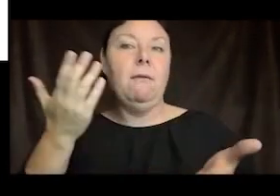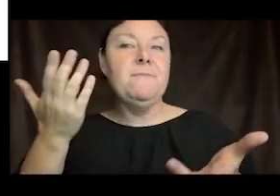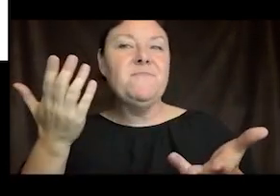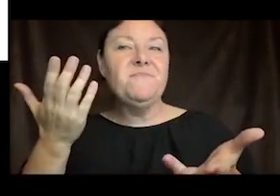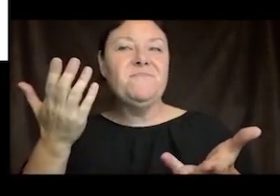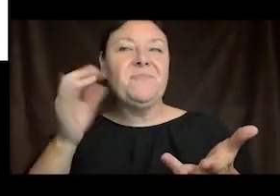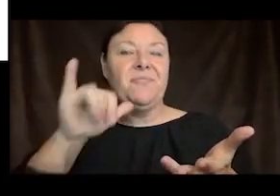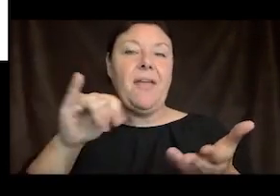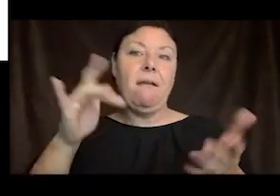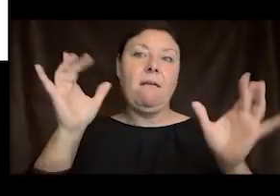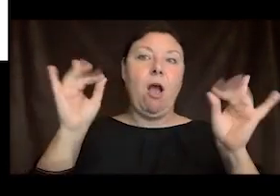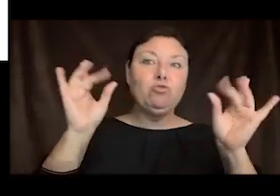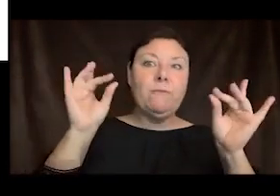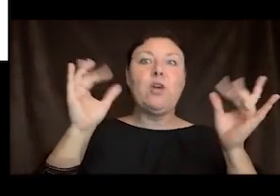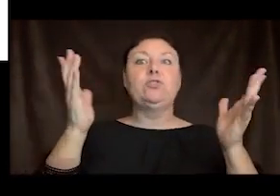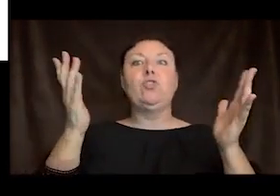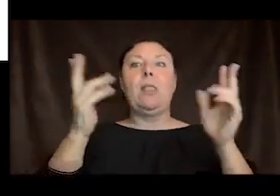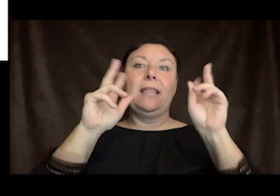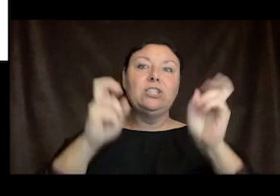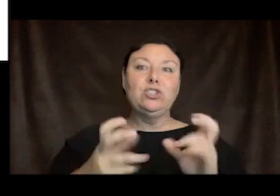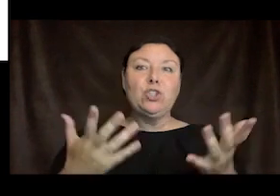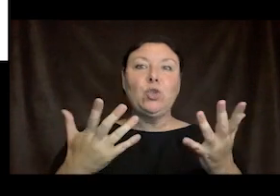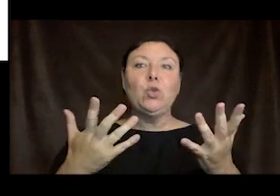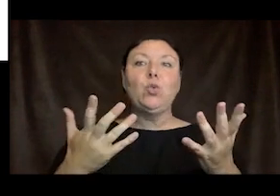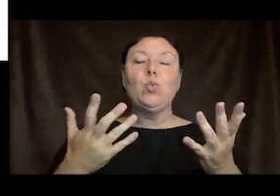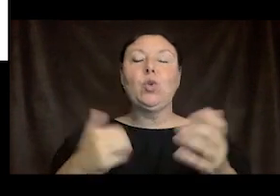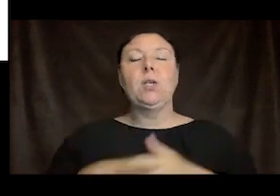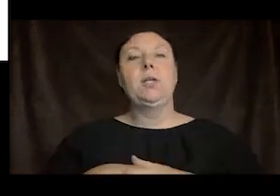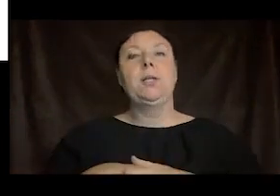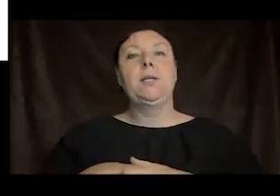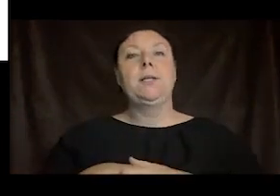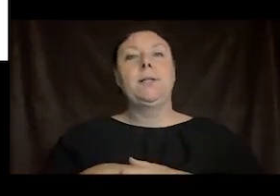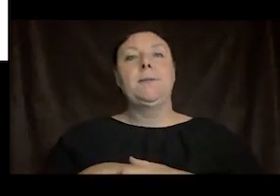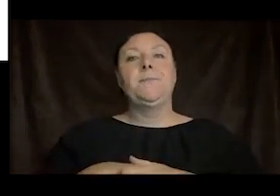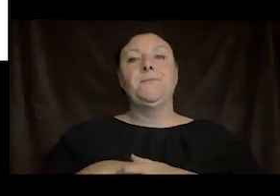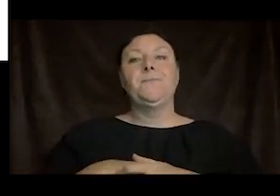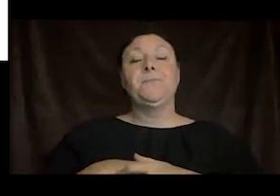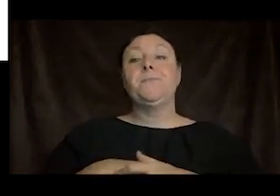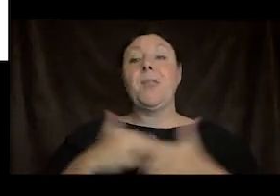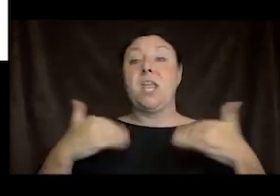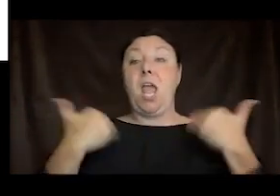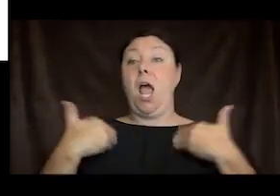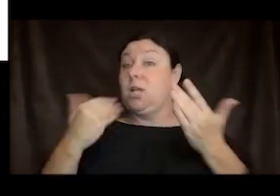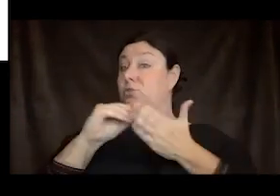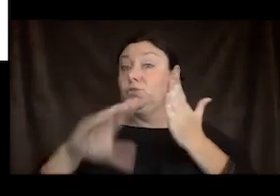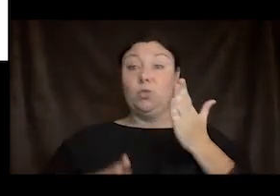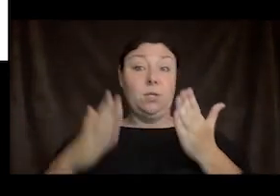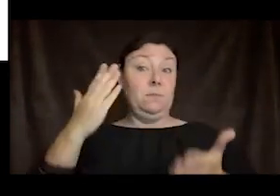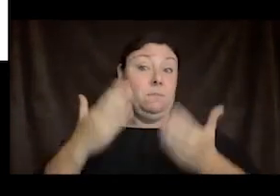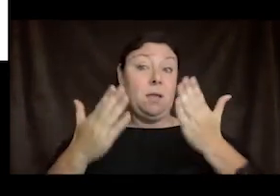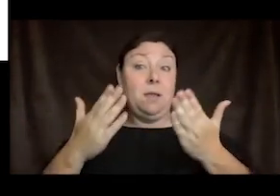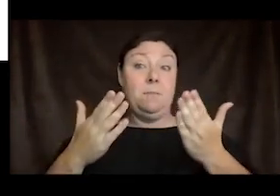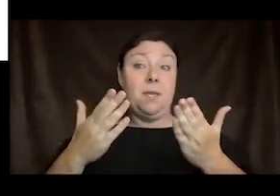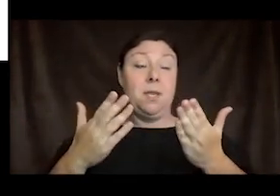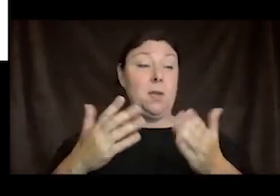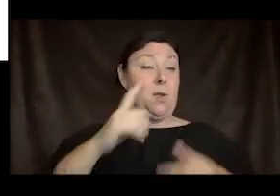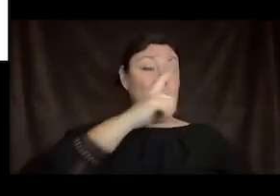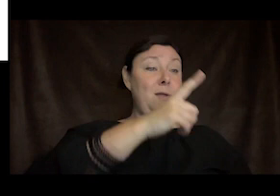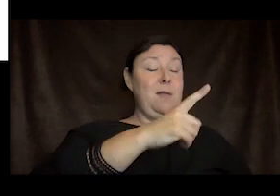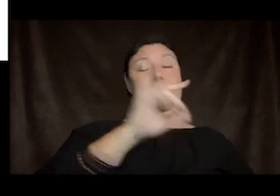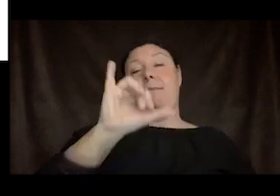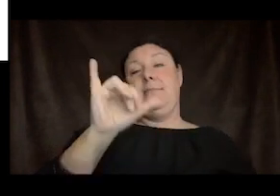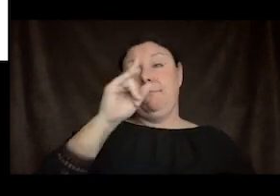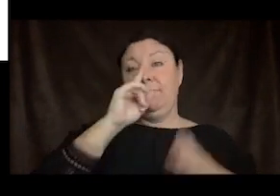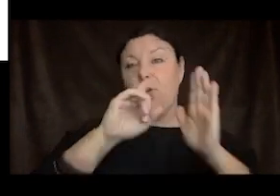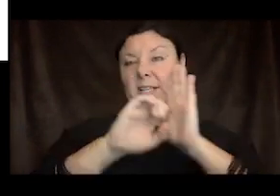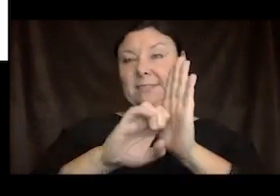with this controversial issue, to get some of that out. With younger students, it may be that someone acts as a scribe for